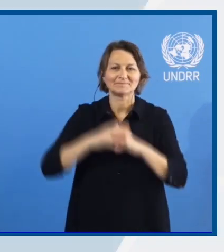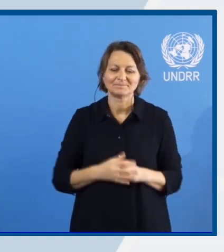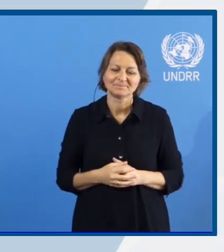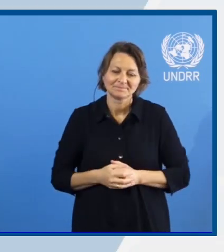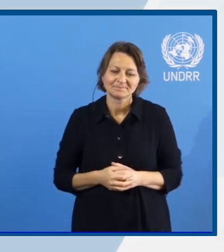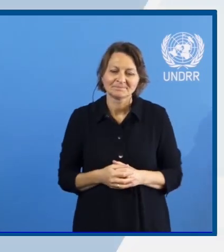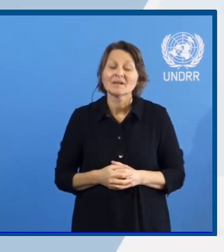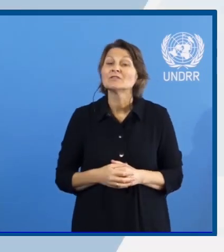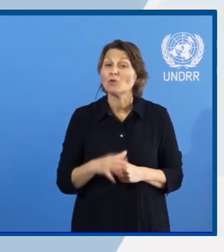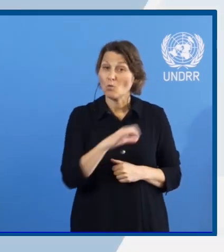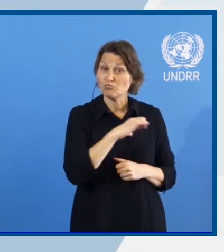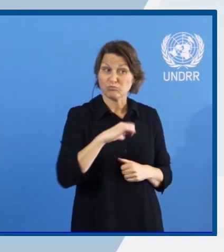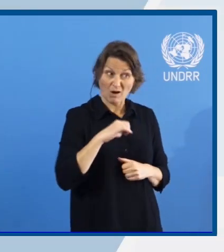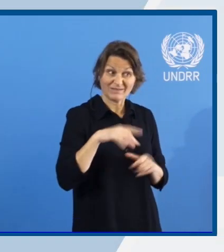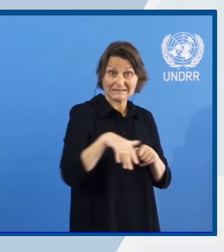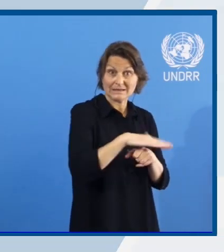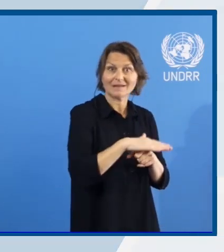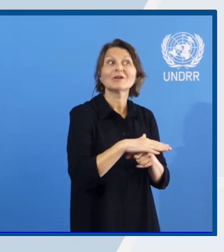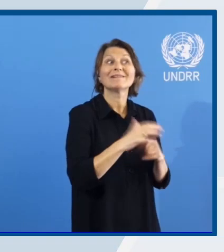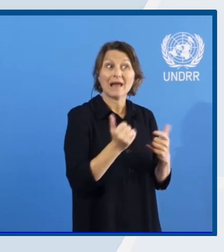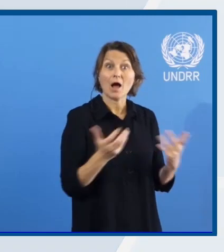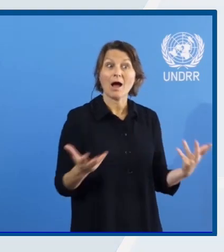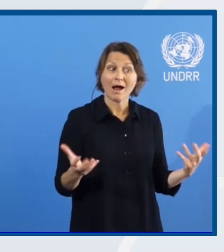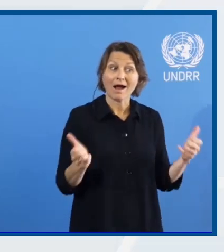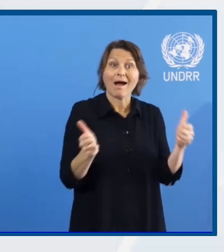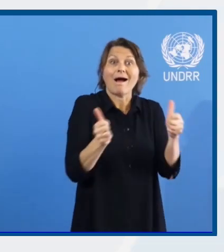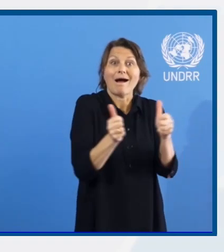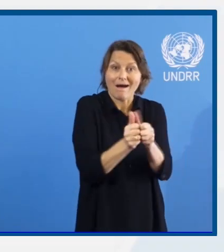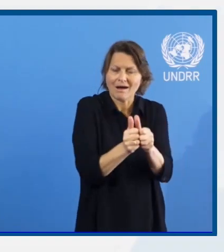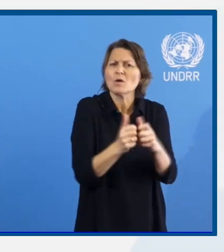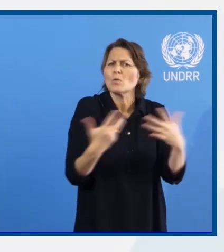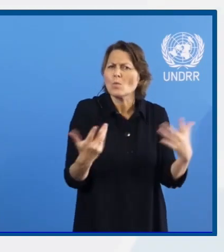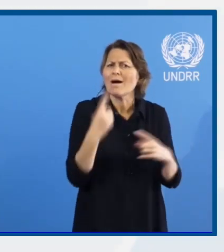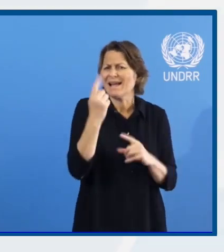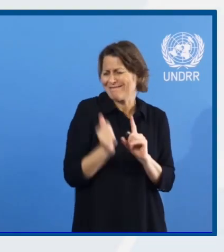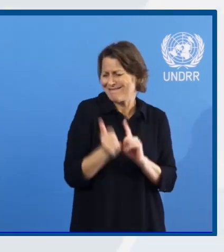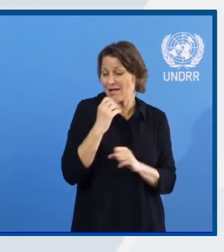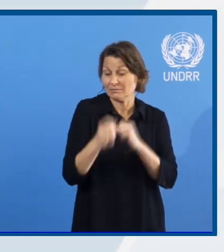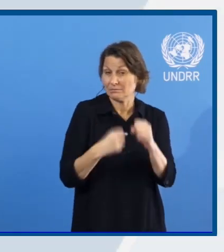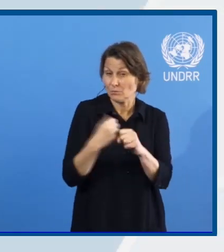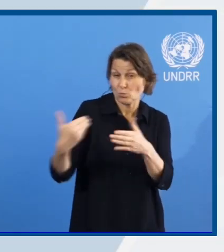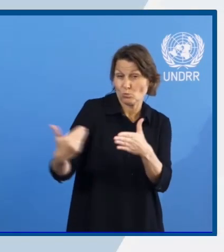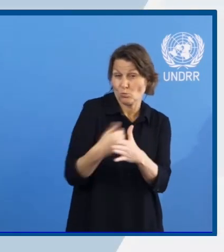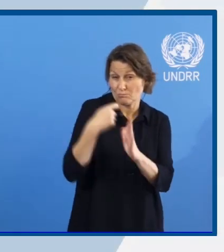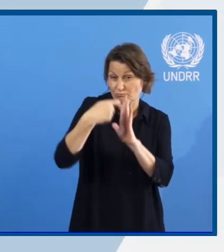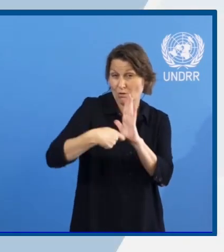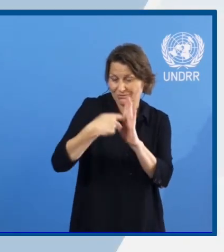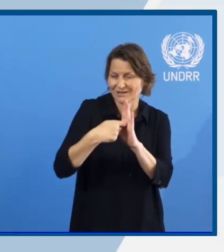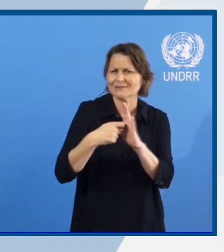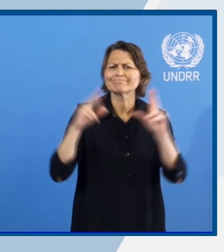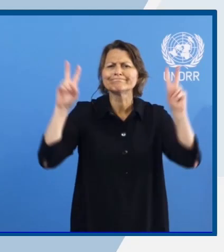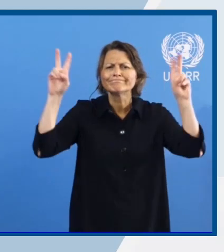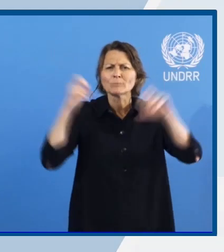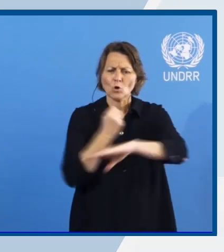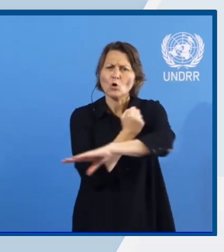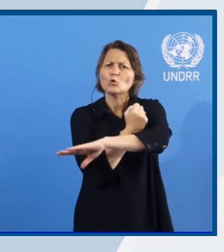is a new initiative which was launched last year, is the Green Bond Project. This is a collaborative initiative between the